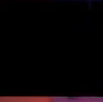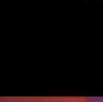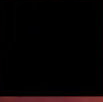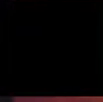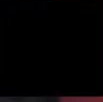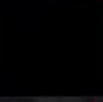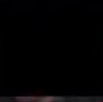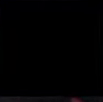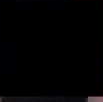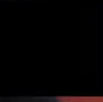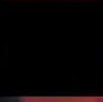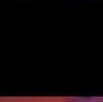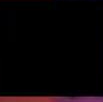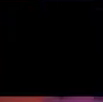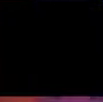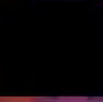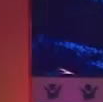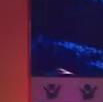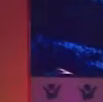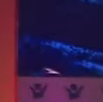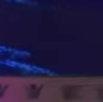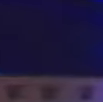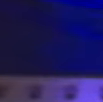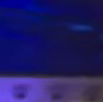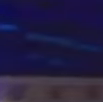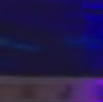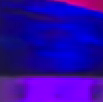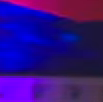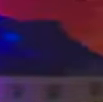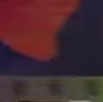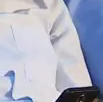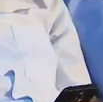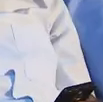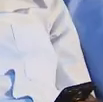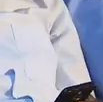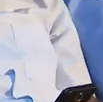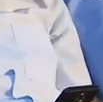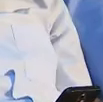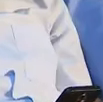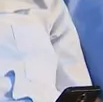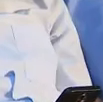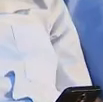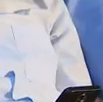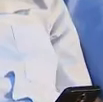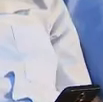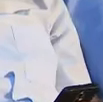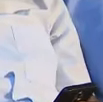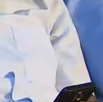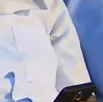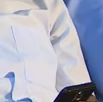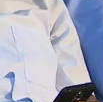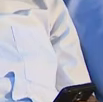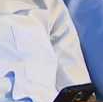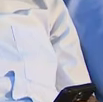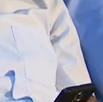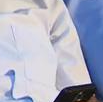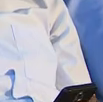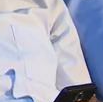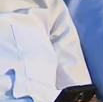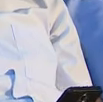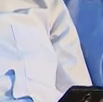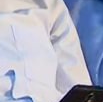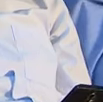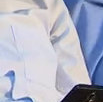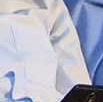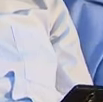and die to meet God. Is there a text like that in the Bible? There is no text like that in the Bible, is there?